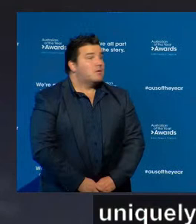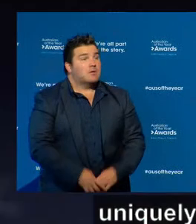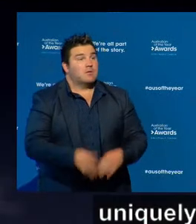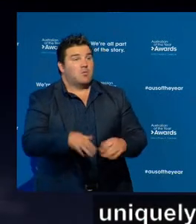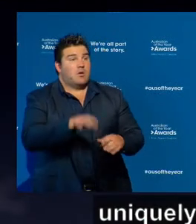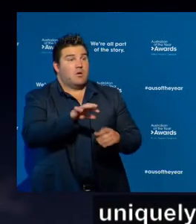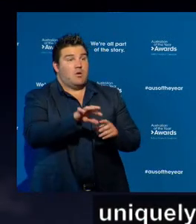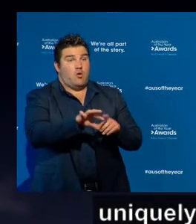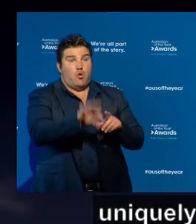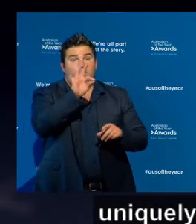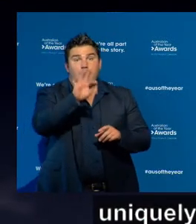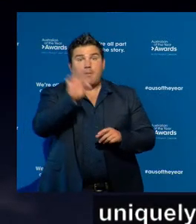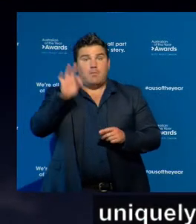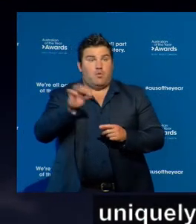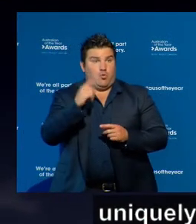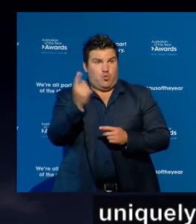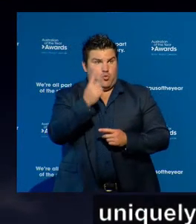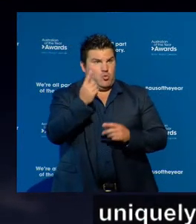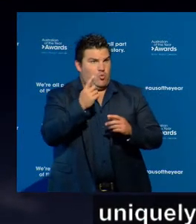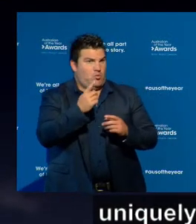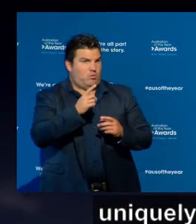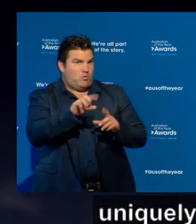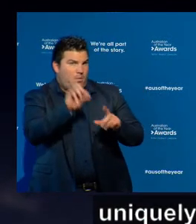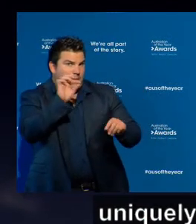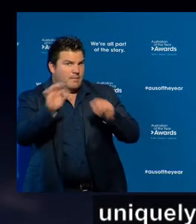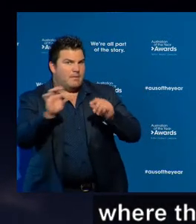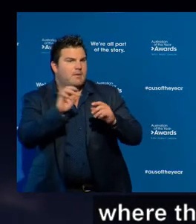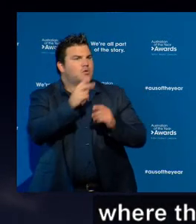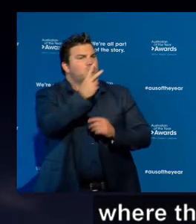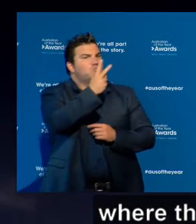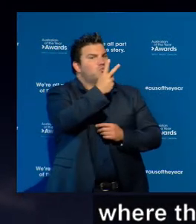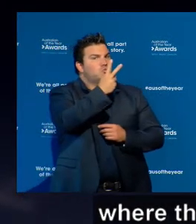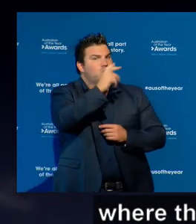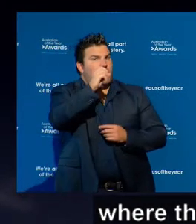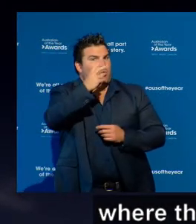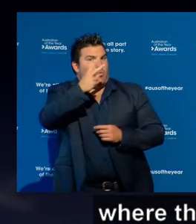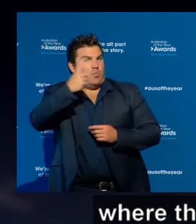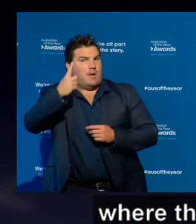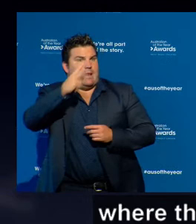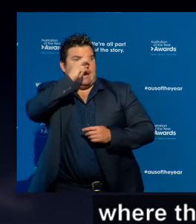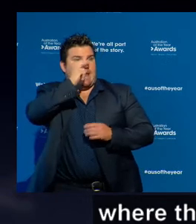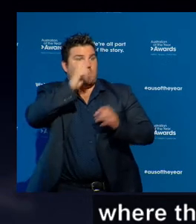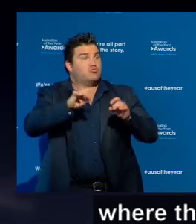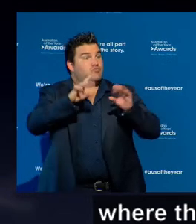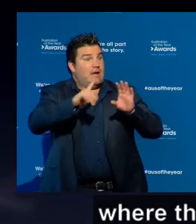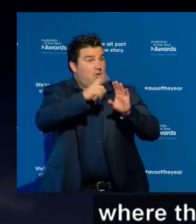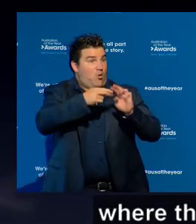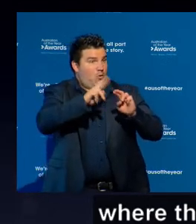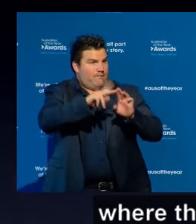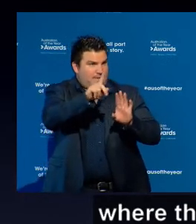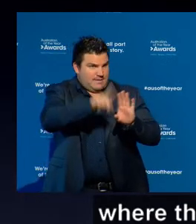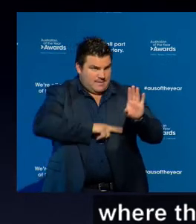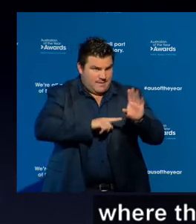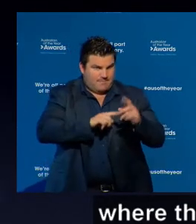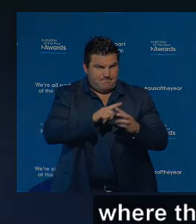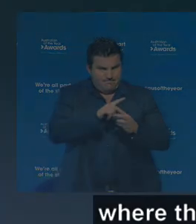The nominees for the 2021 ACT Young Australian of the Year are